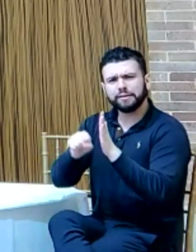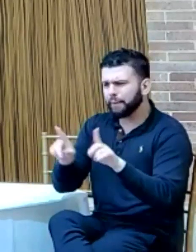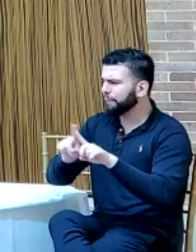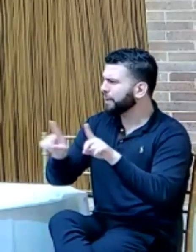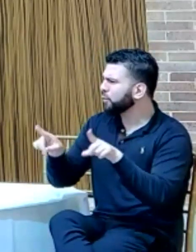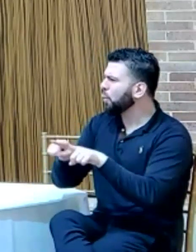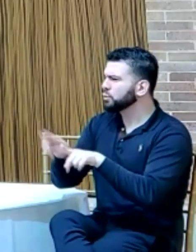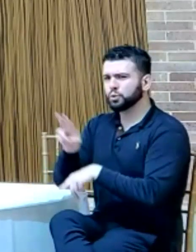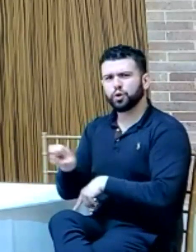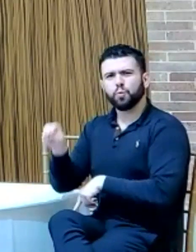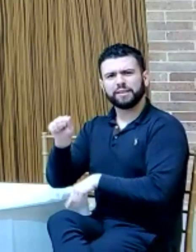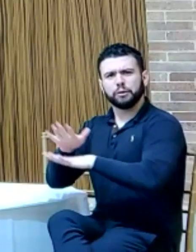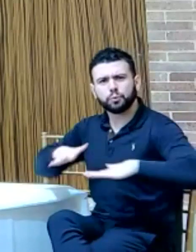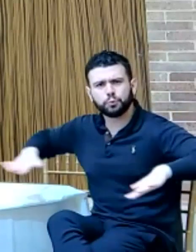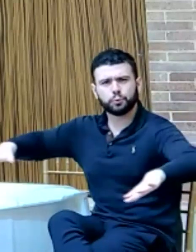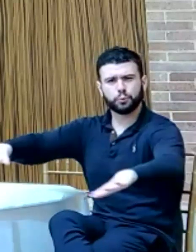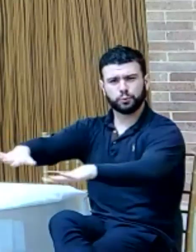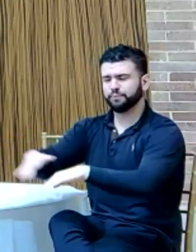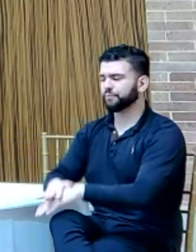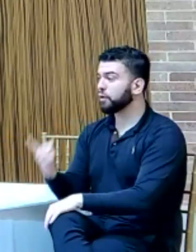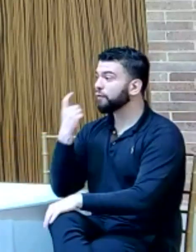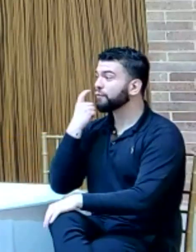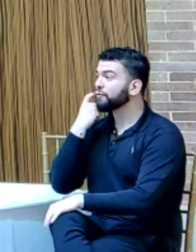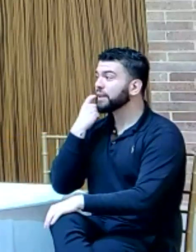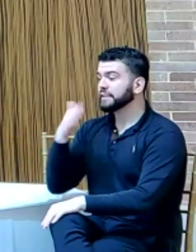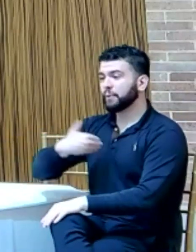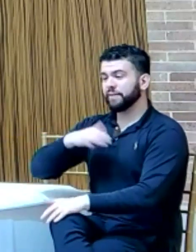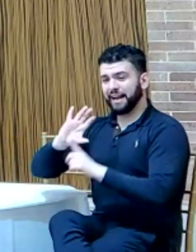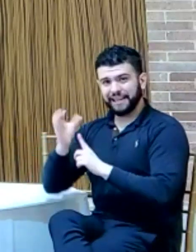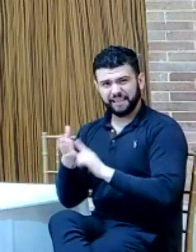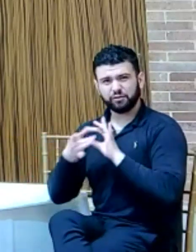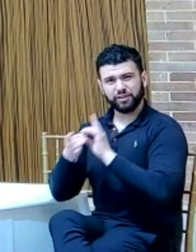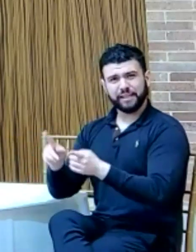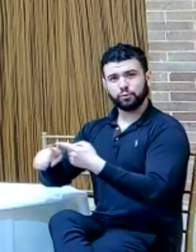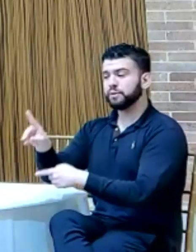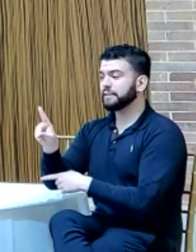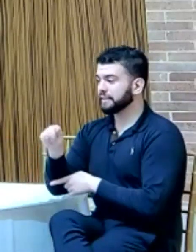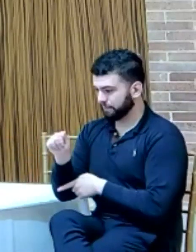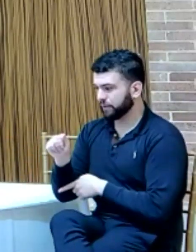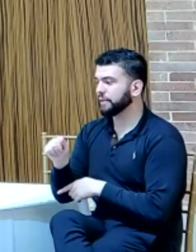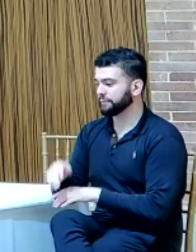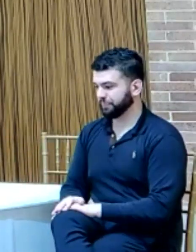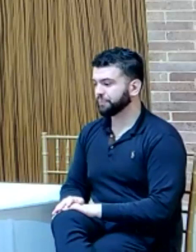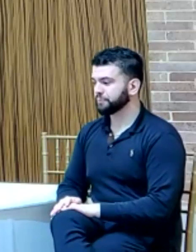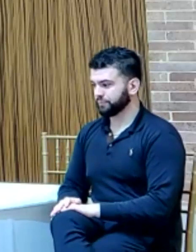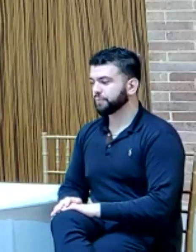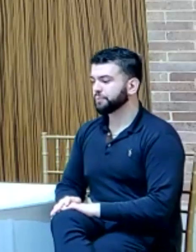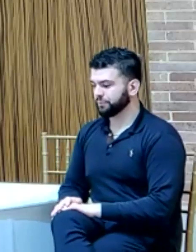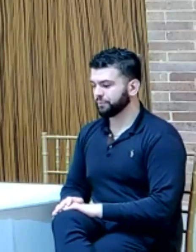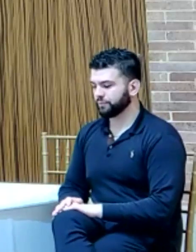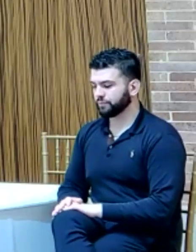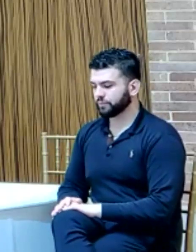that we've had a couple cases very recently um along the lines of disability like I said we have those seven protected classes where we've